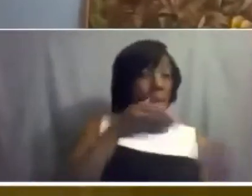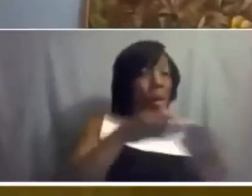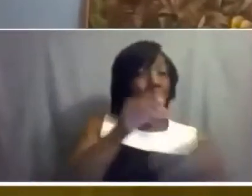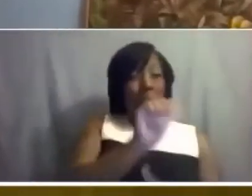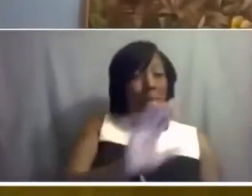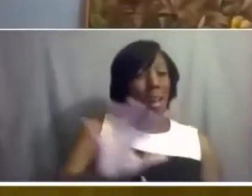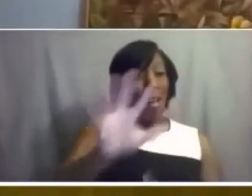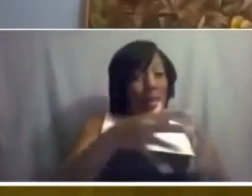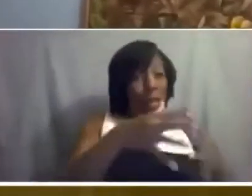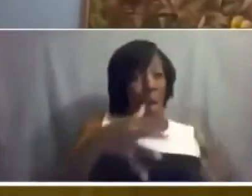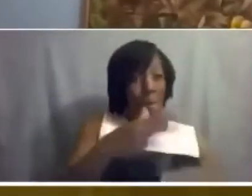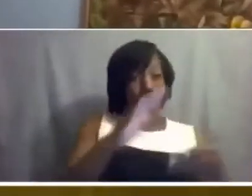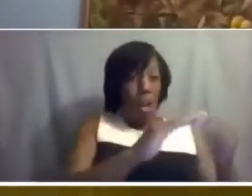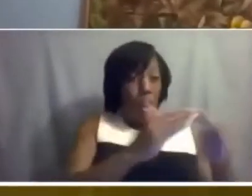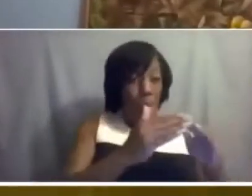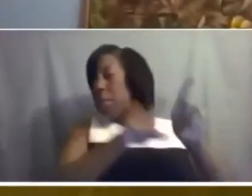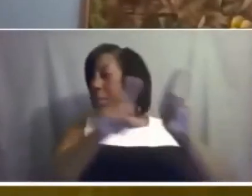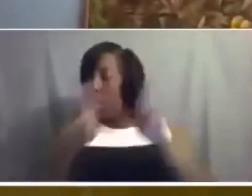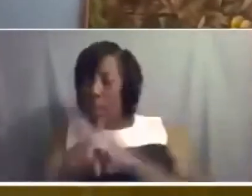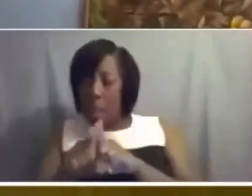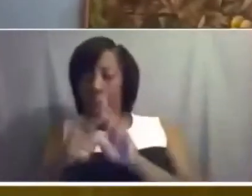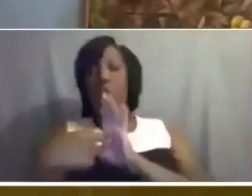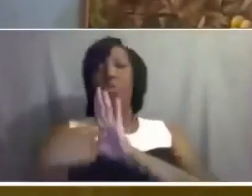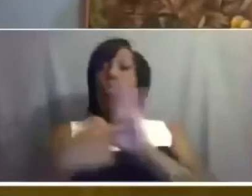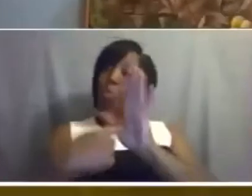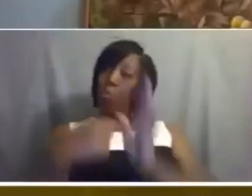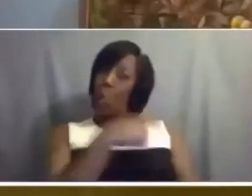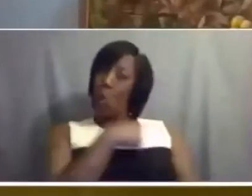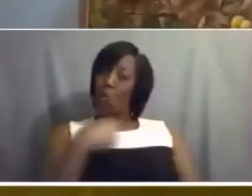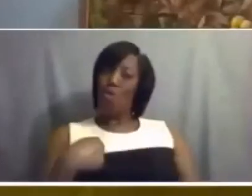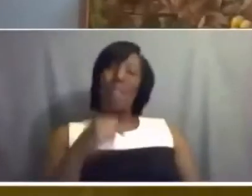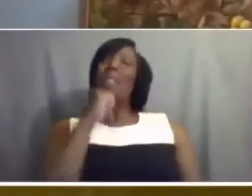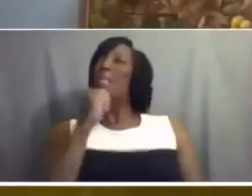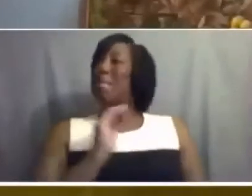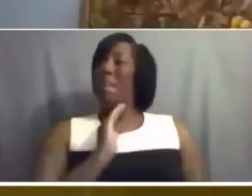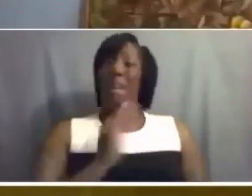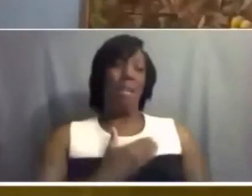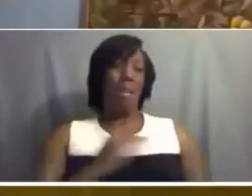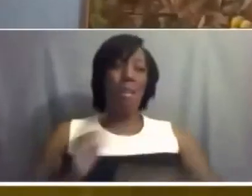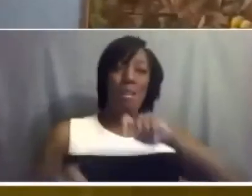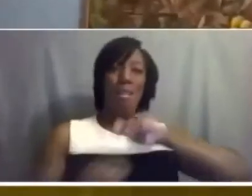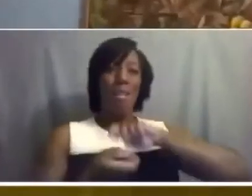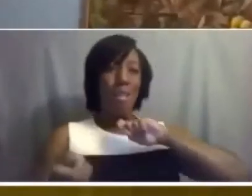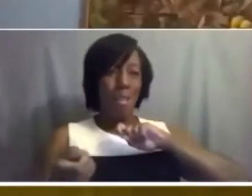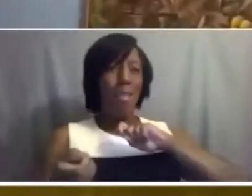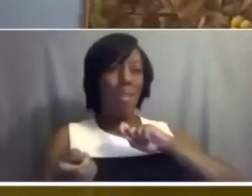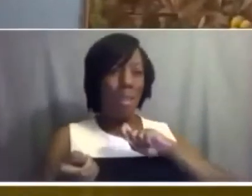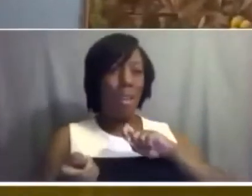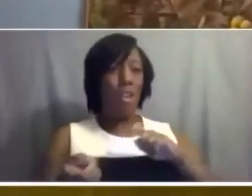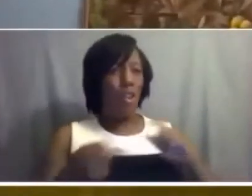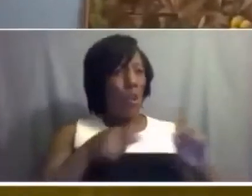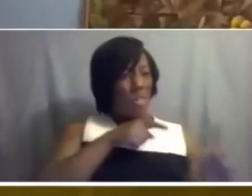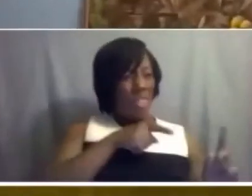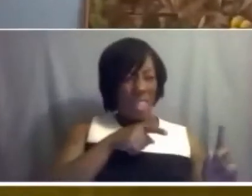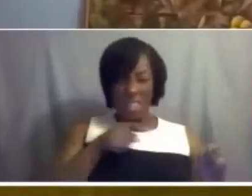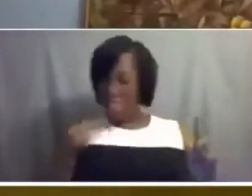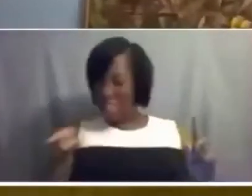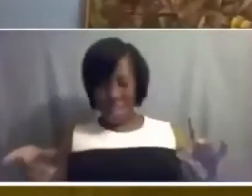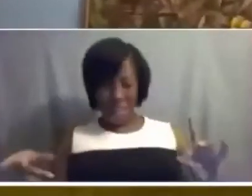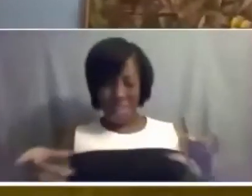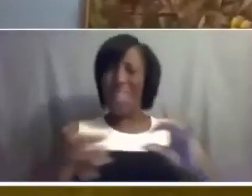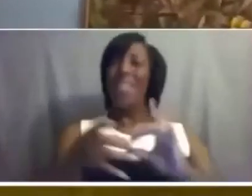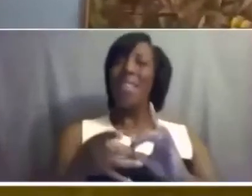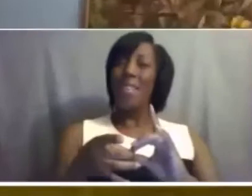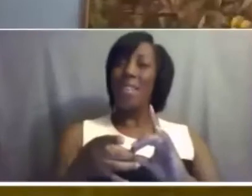hand with a campaign to show that China is not our enemy. So we confront a huge challenge, which